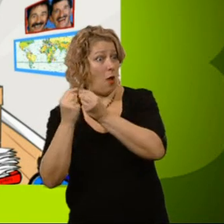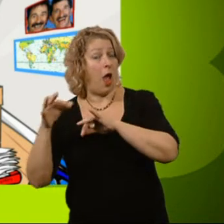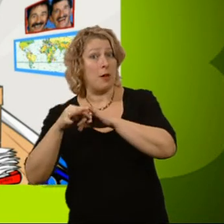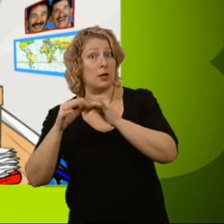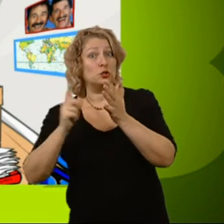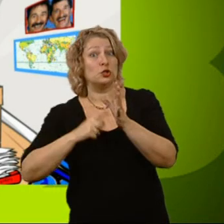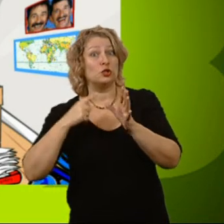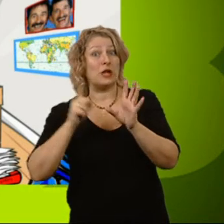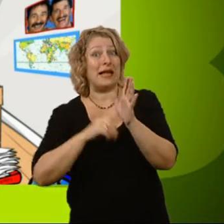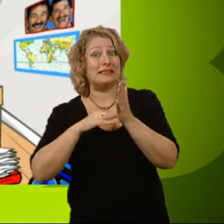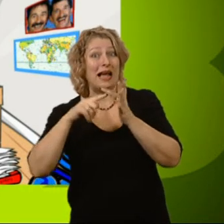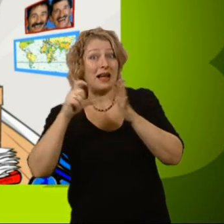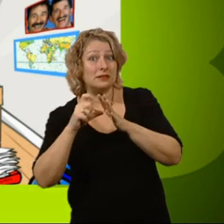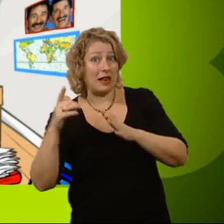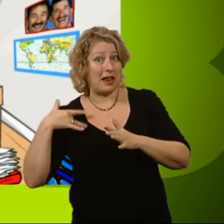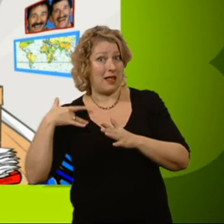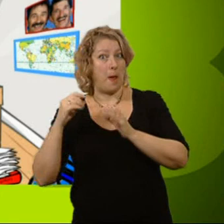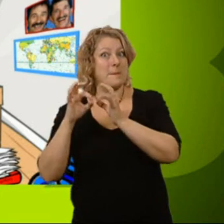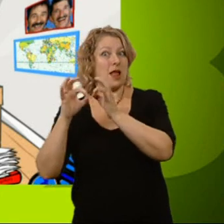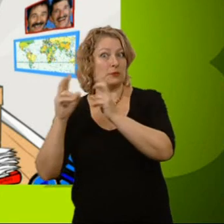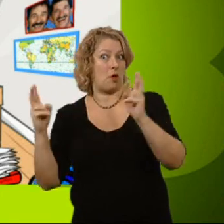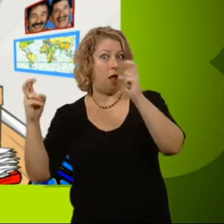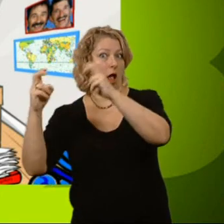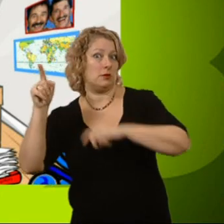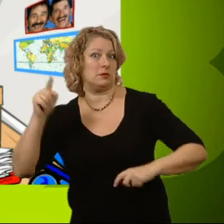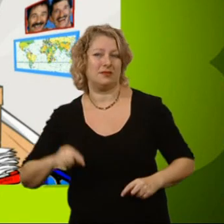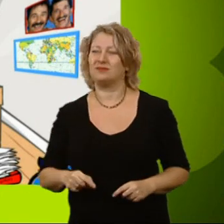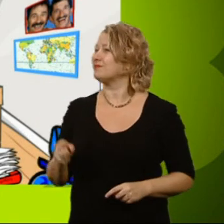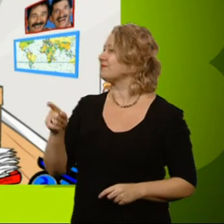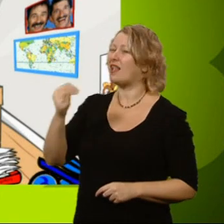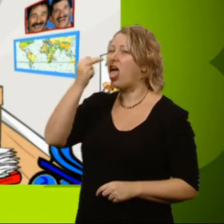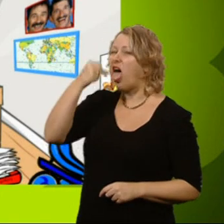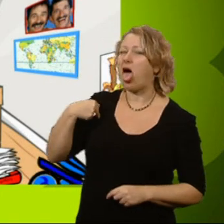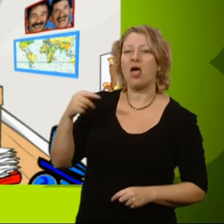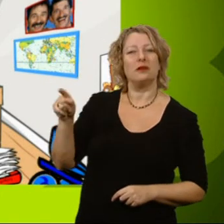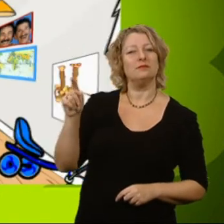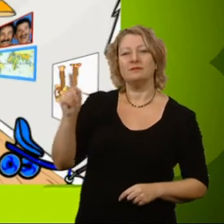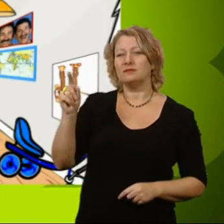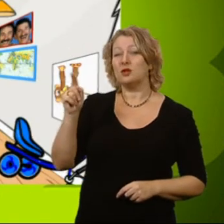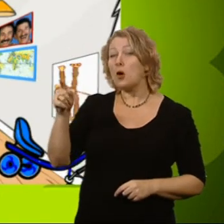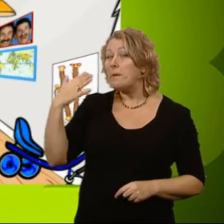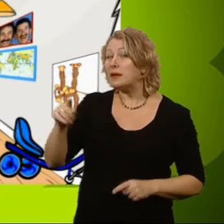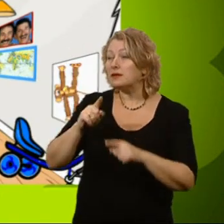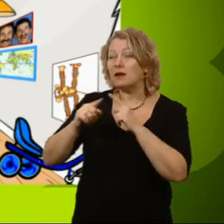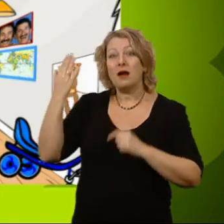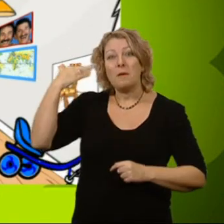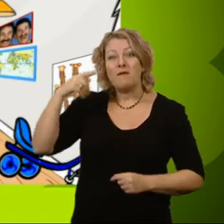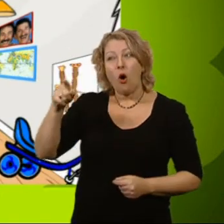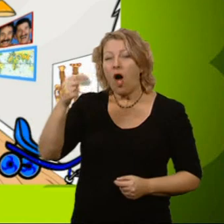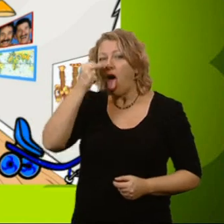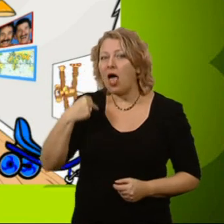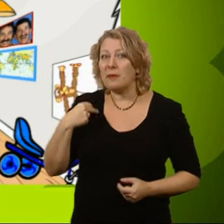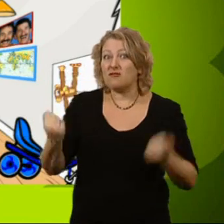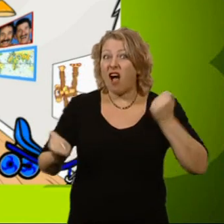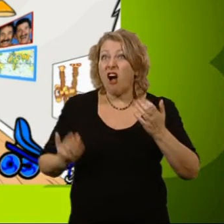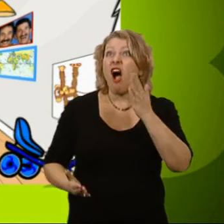husband, Jay-Z. They live in a Beyonce castle. You're always trying to trick me. Like when you tried to trick me into driving all the